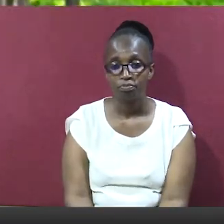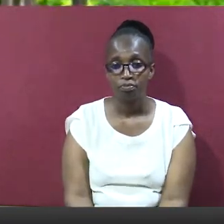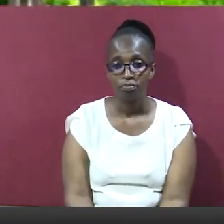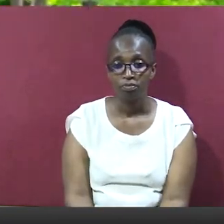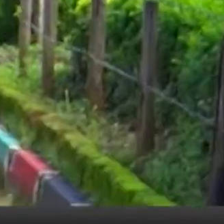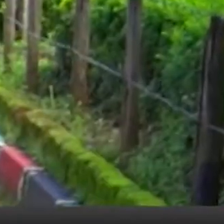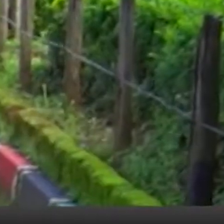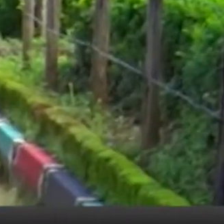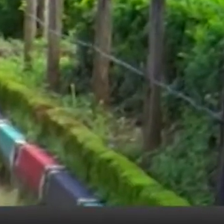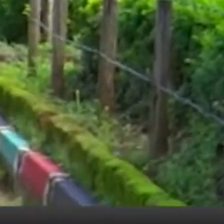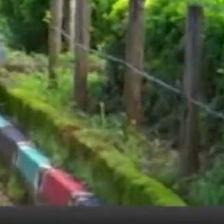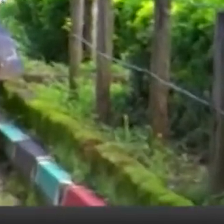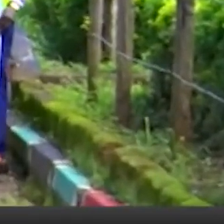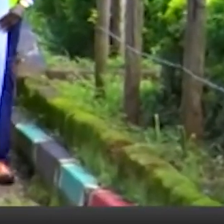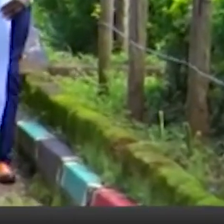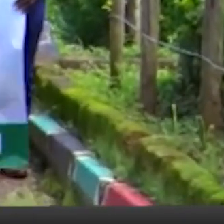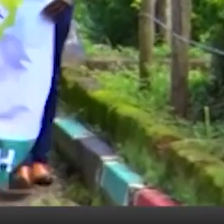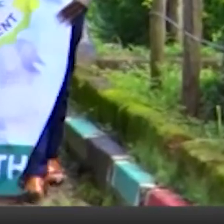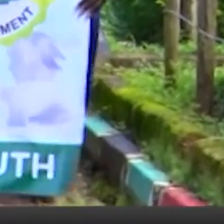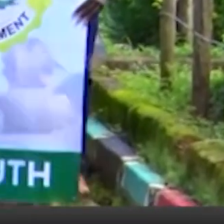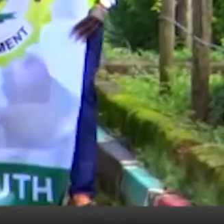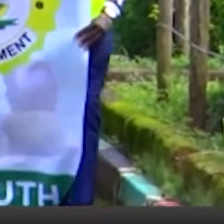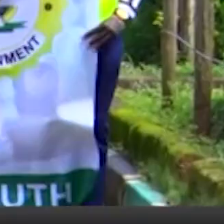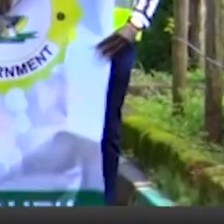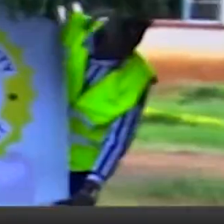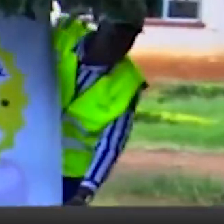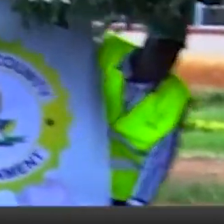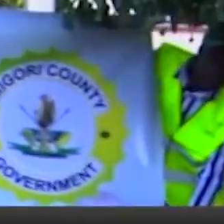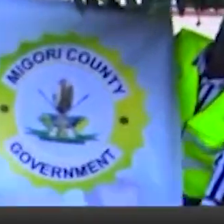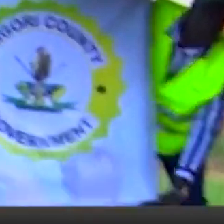that Eunice Cheruiyot, Undugu TV.